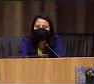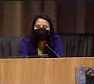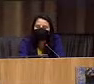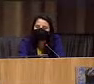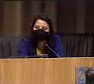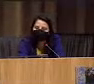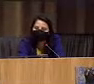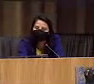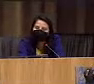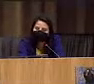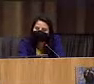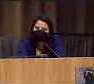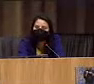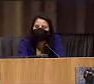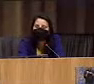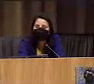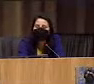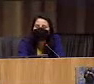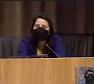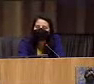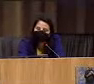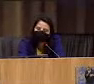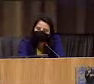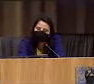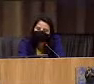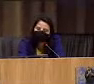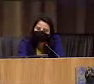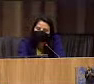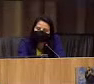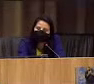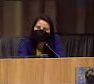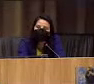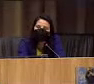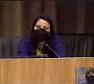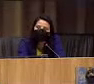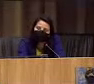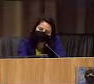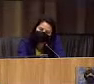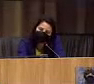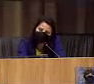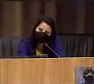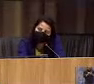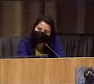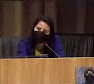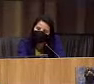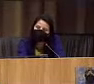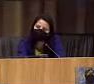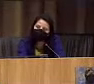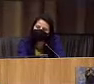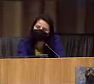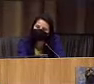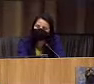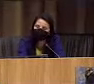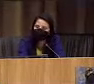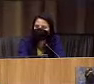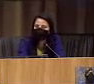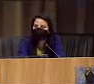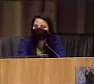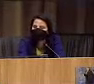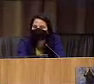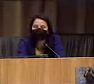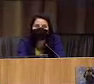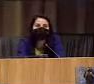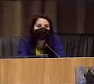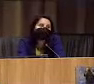which is our electronic registration, electronic system, creation of queries, SQL, extraction